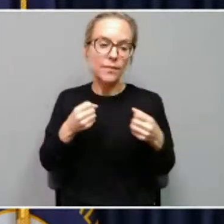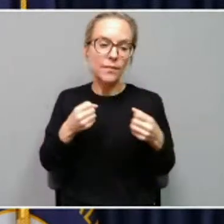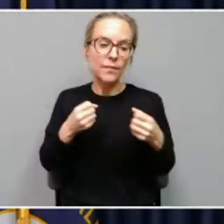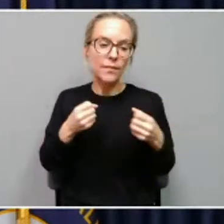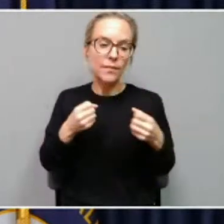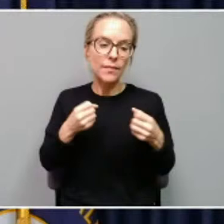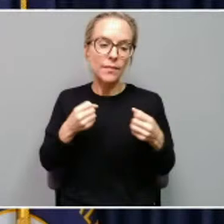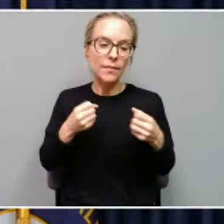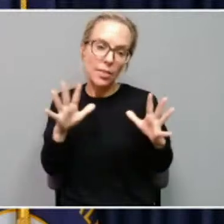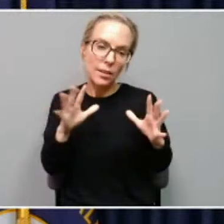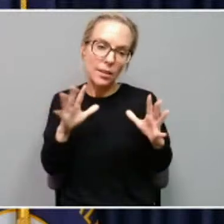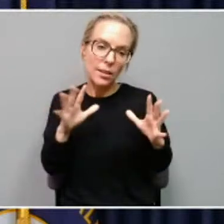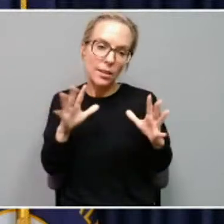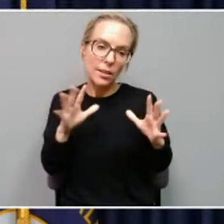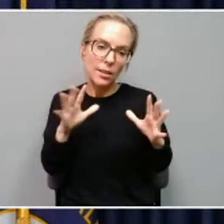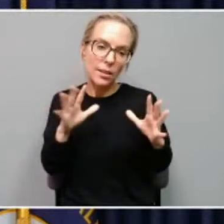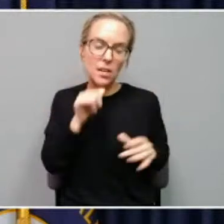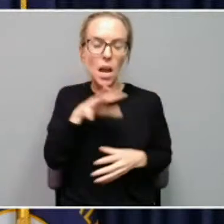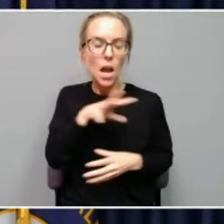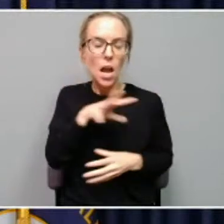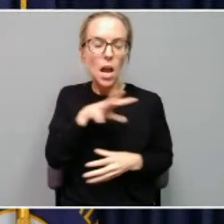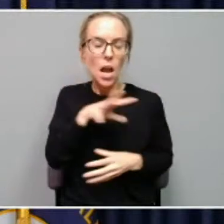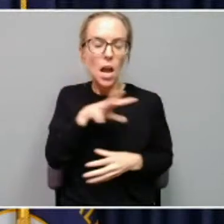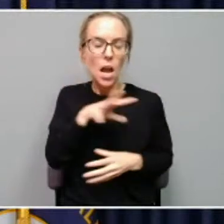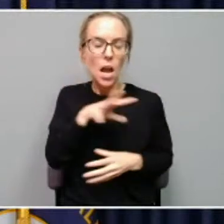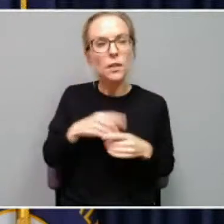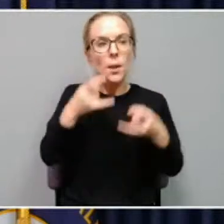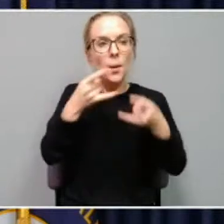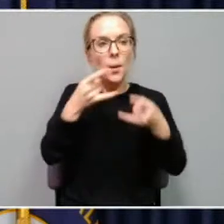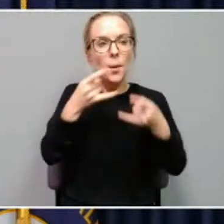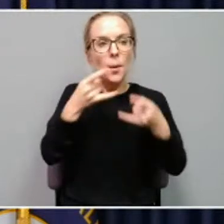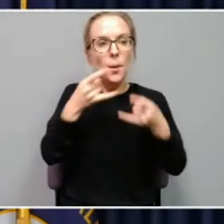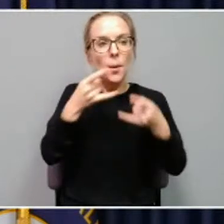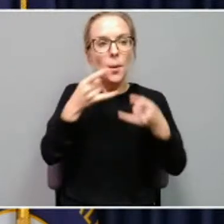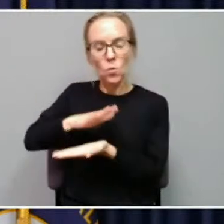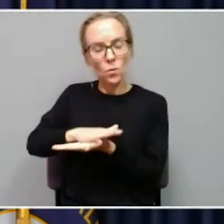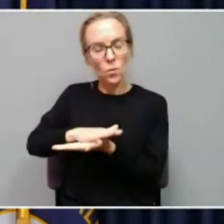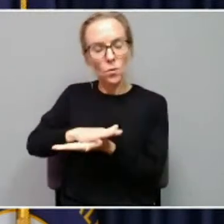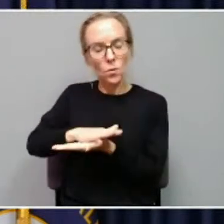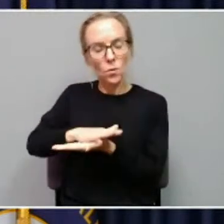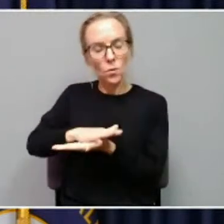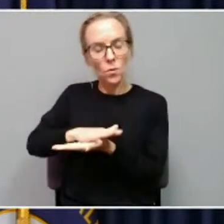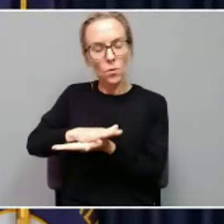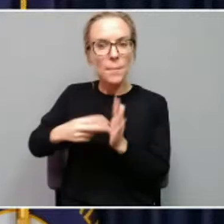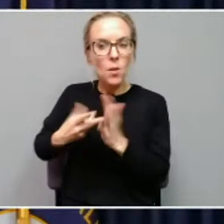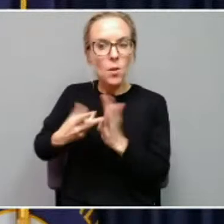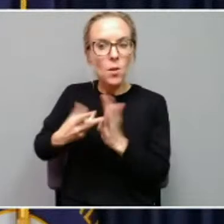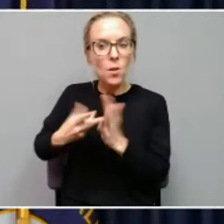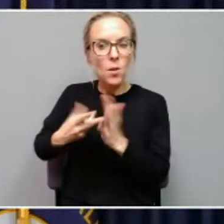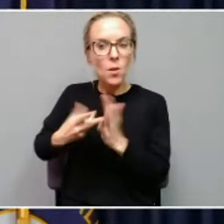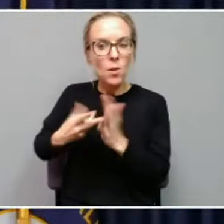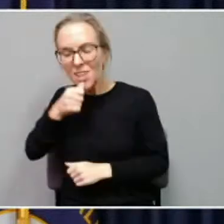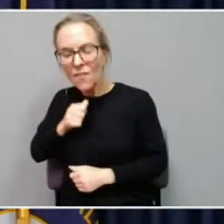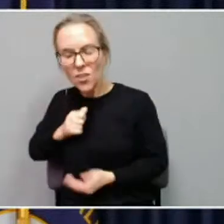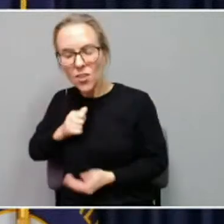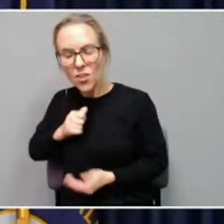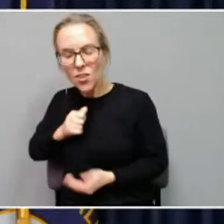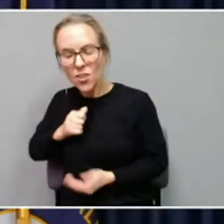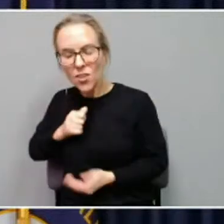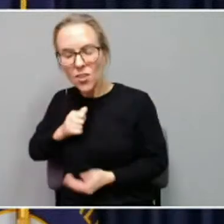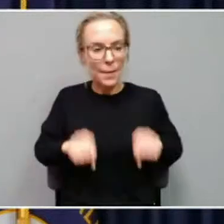if it doesn't include masking in schools, our kids suffer. If it doesn't include the ability to have